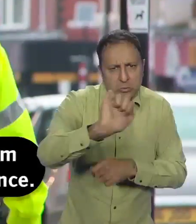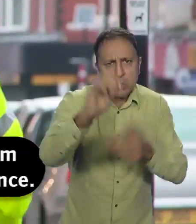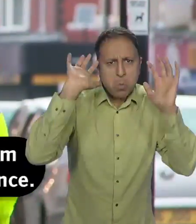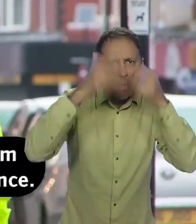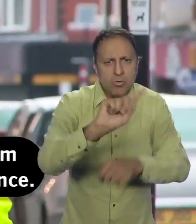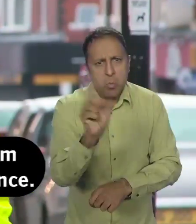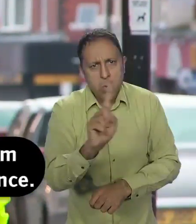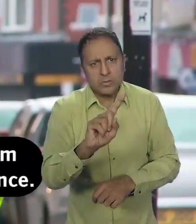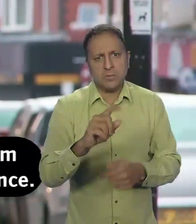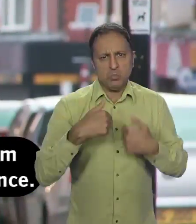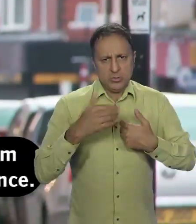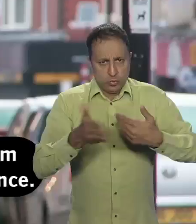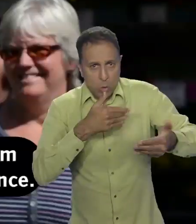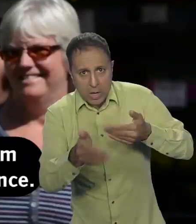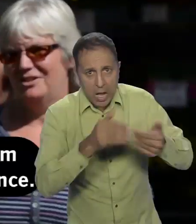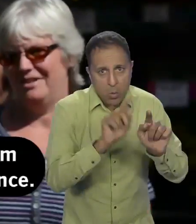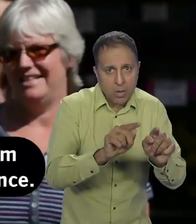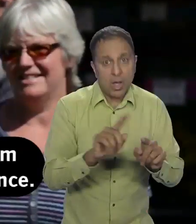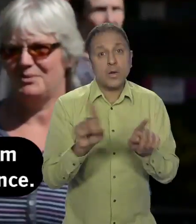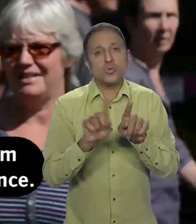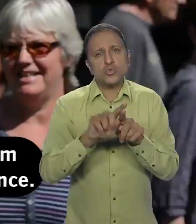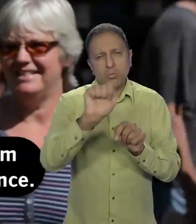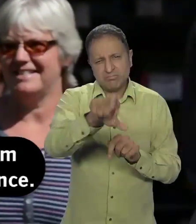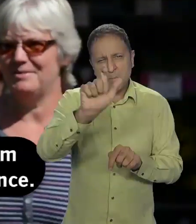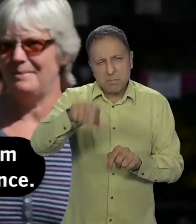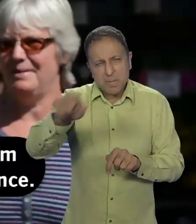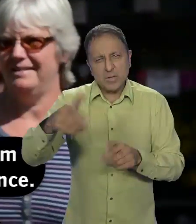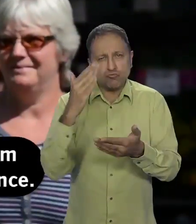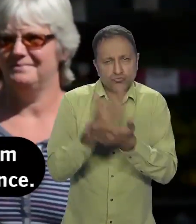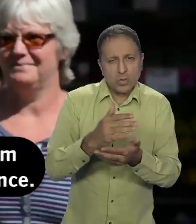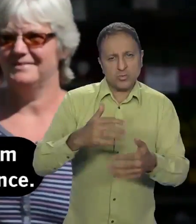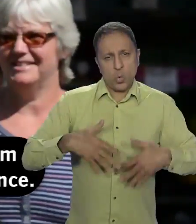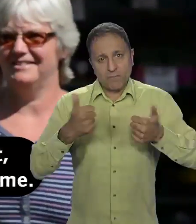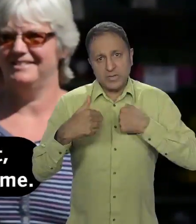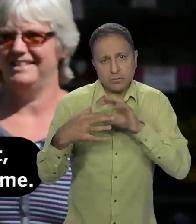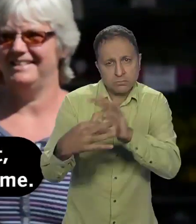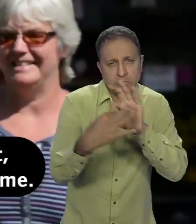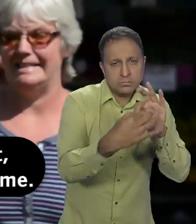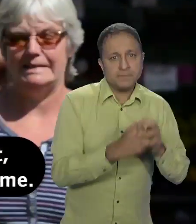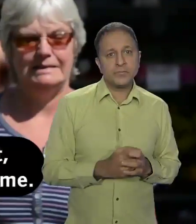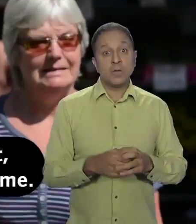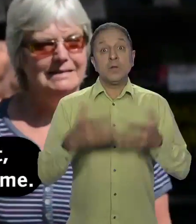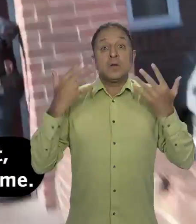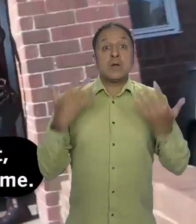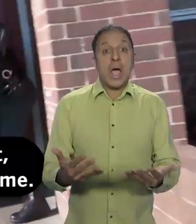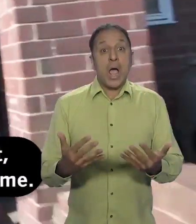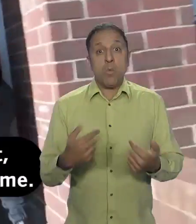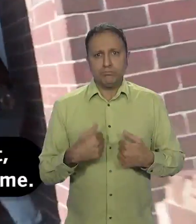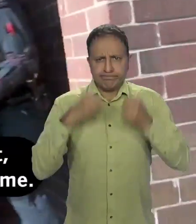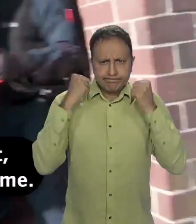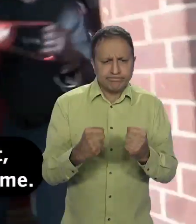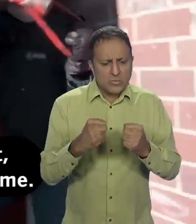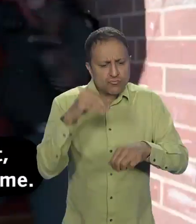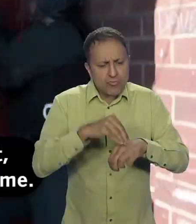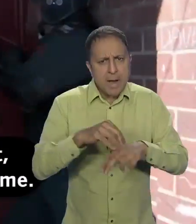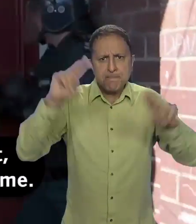continue to tackle them and build public trust and confidence. And last, but by no means least, is